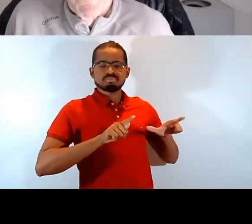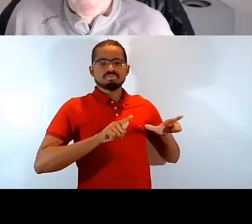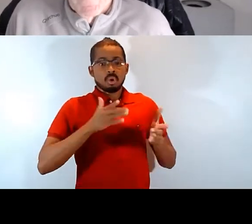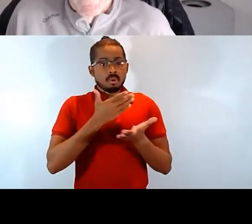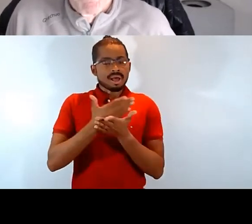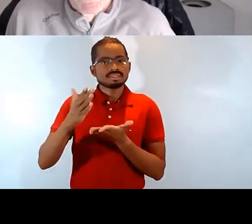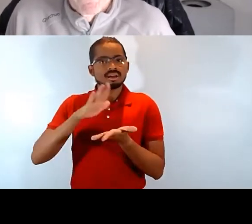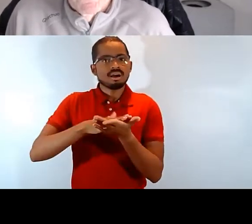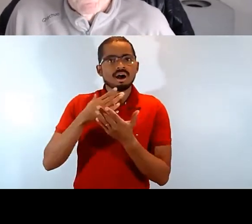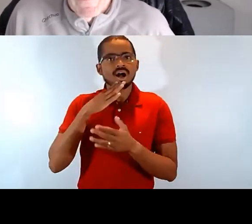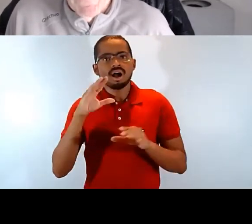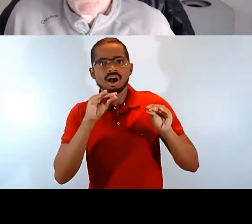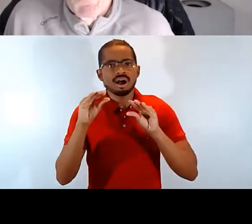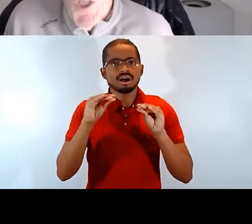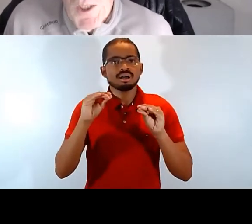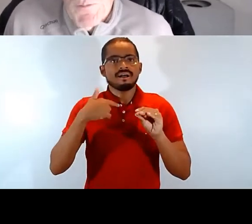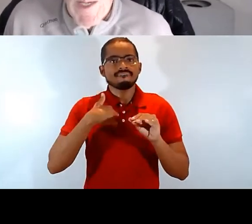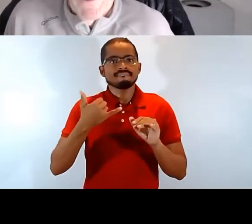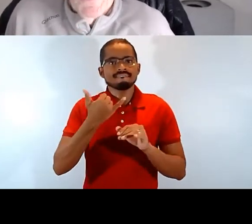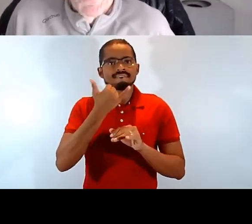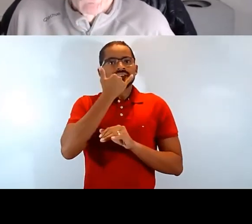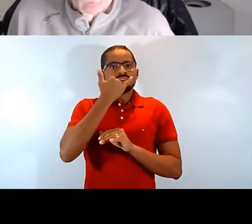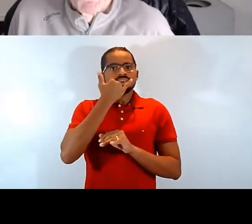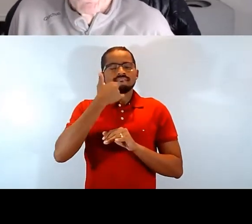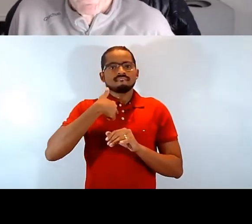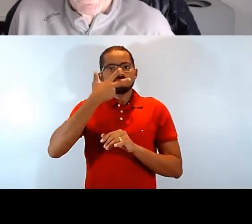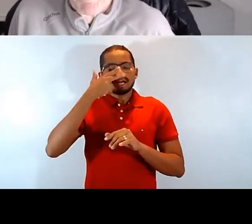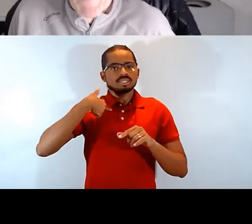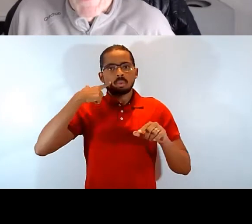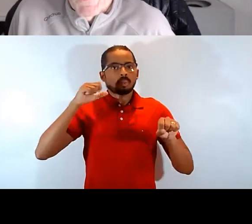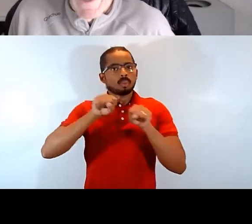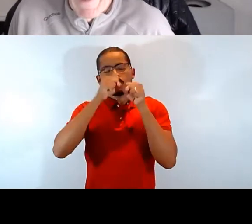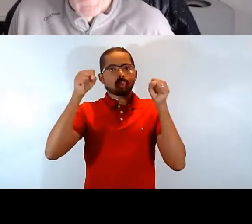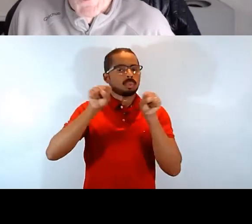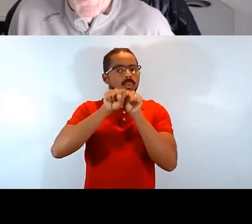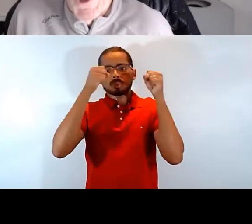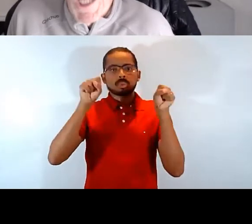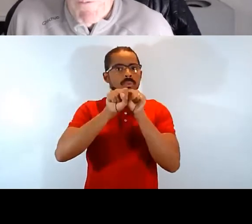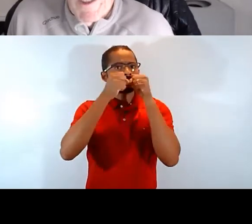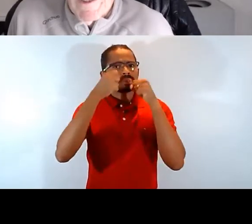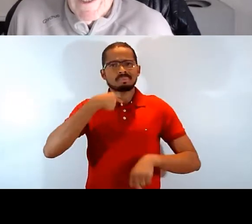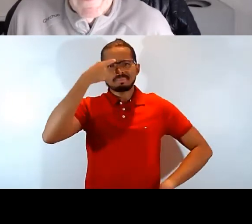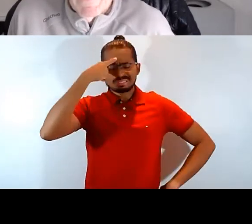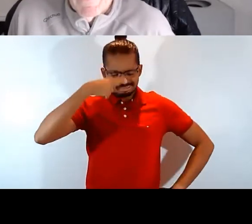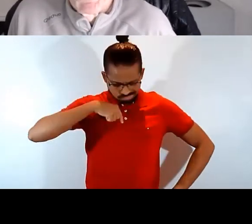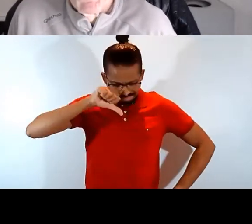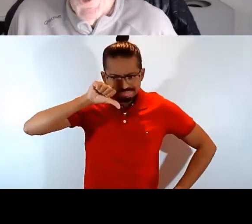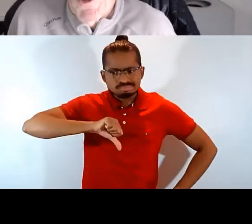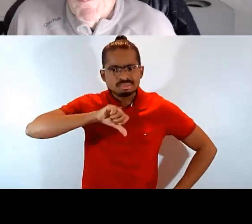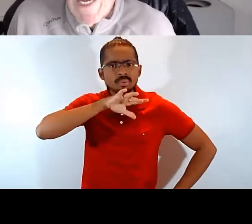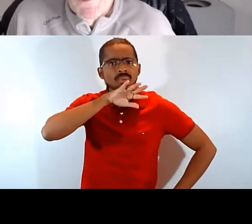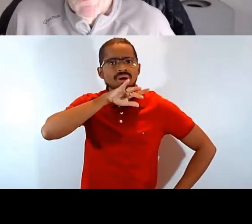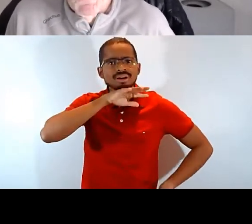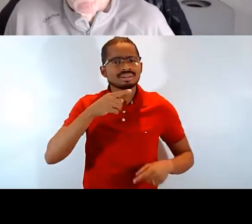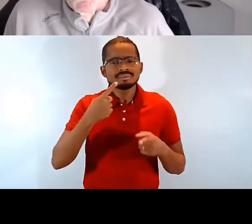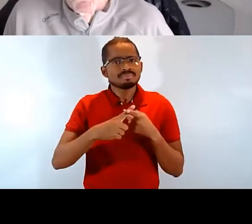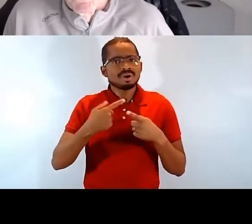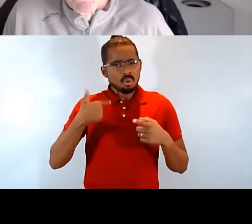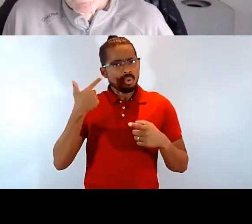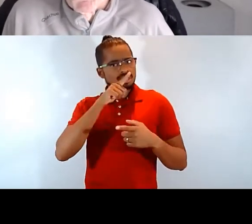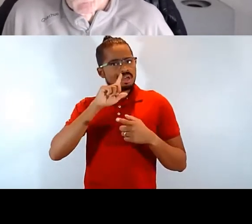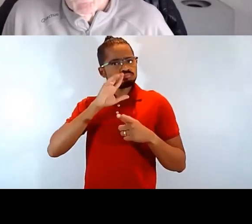imposter because I did not manage to miss absolutely nothing. And I did not manage